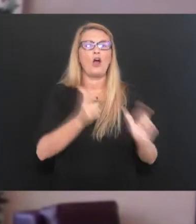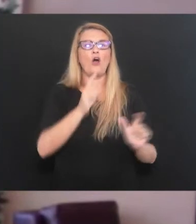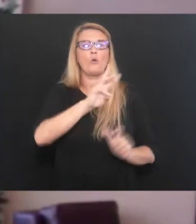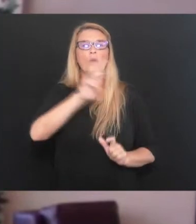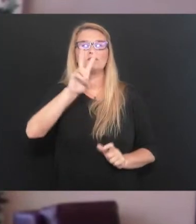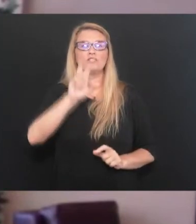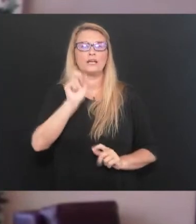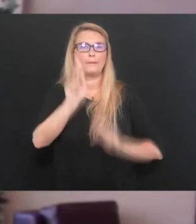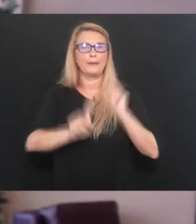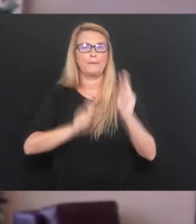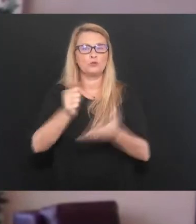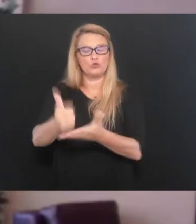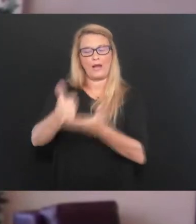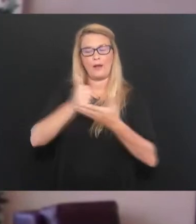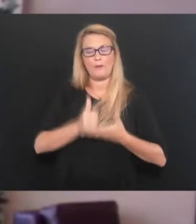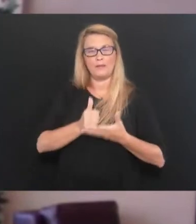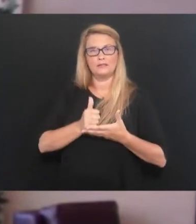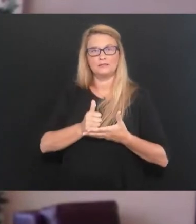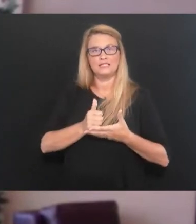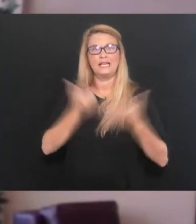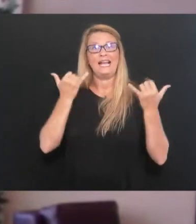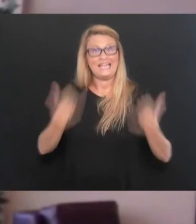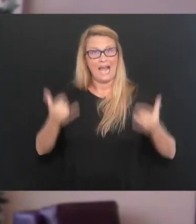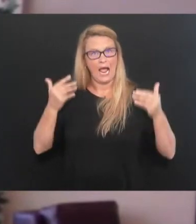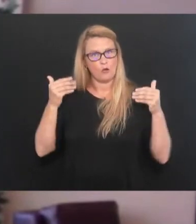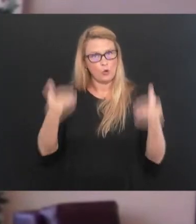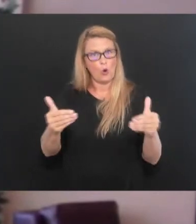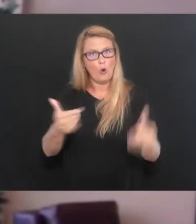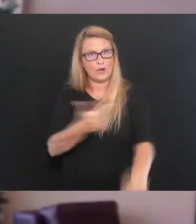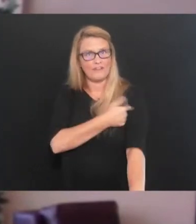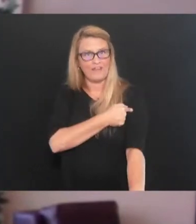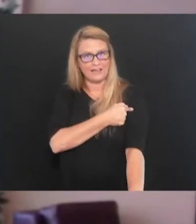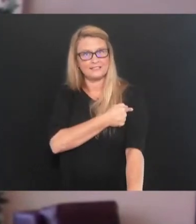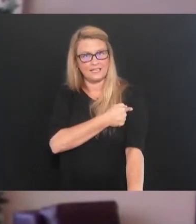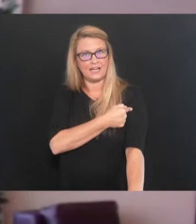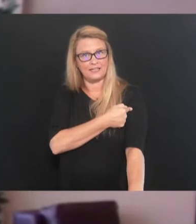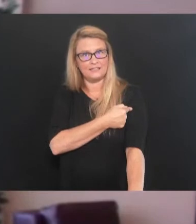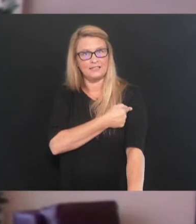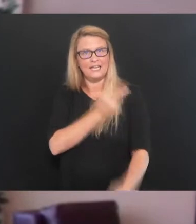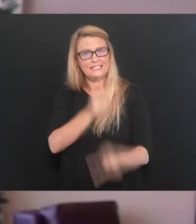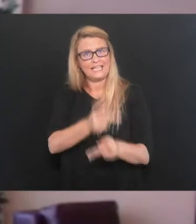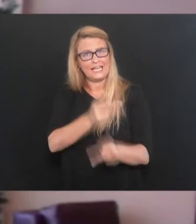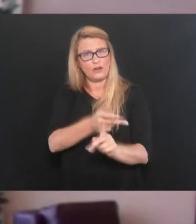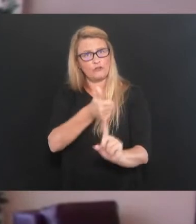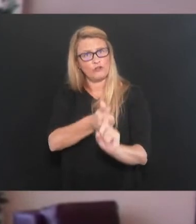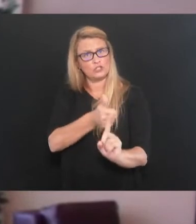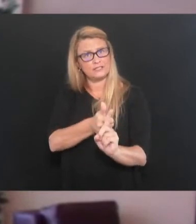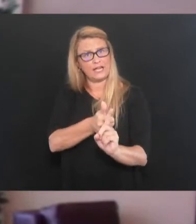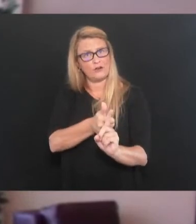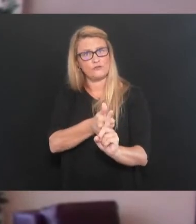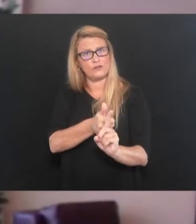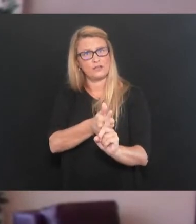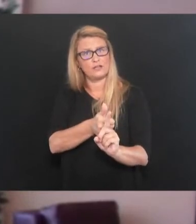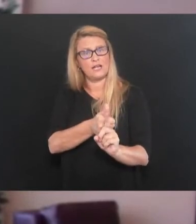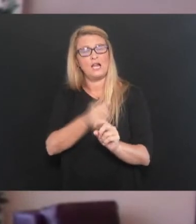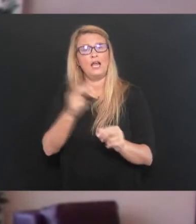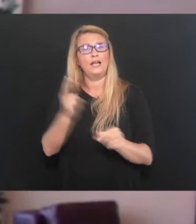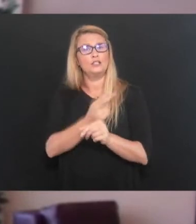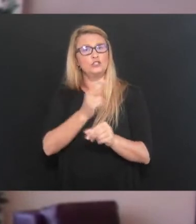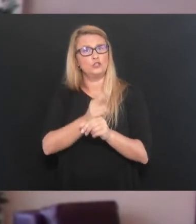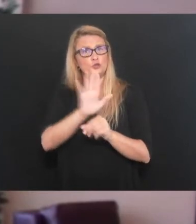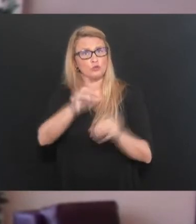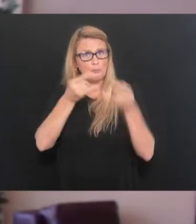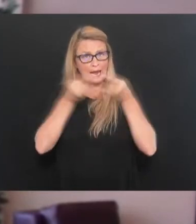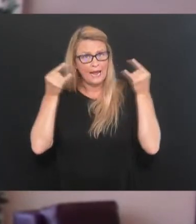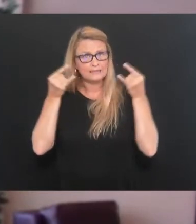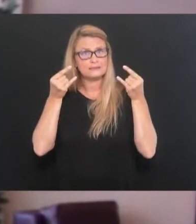help us by running to the fire, getting vaccinated, and taking care of yourself. Be careful with more mitigation with masks and other things,